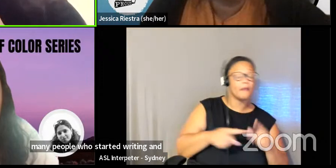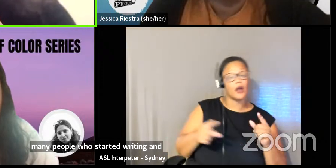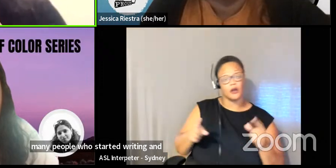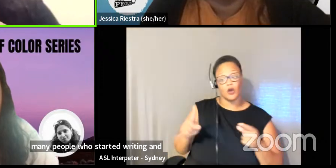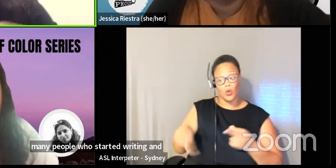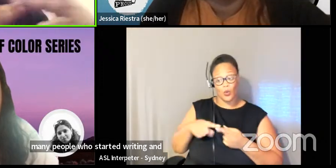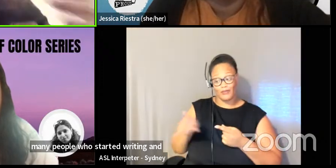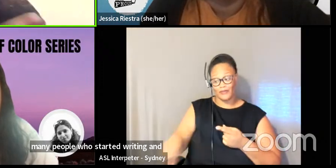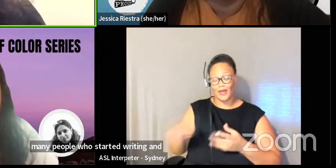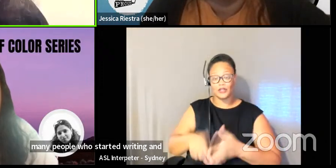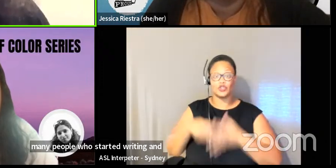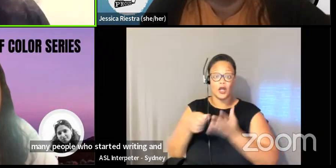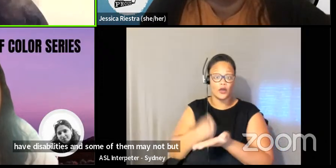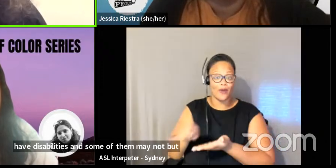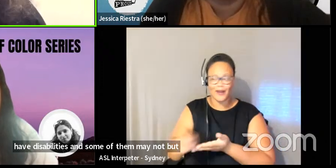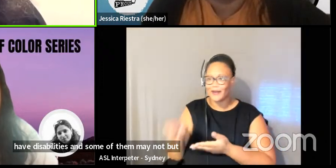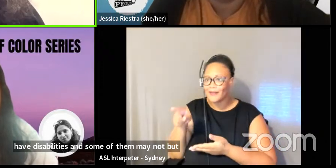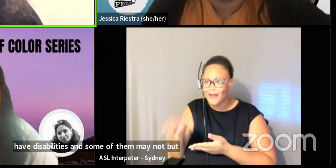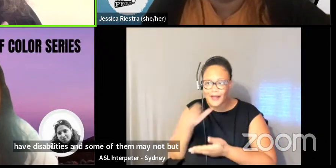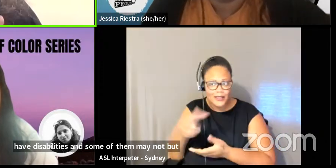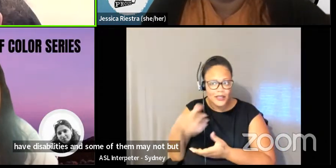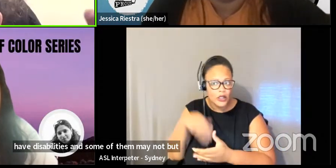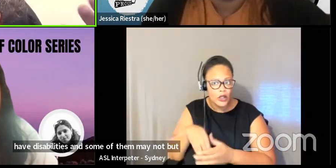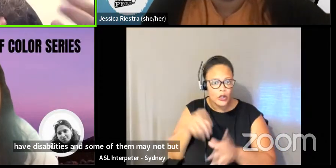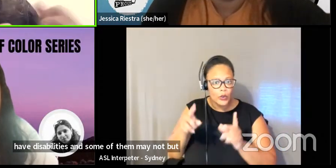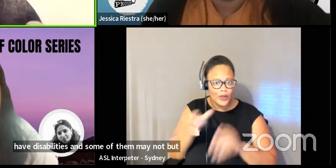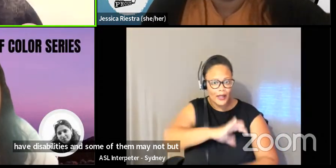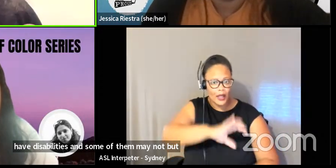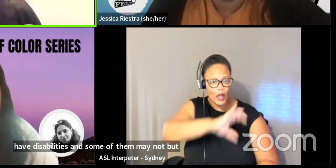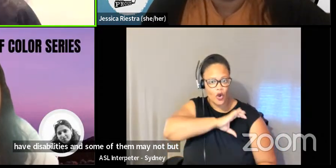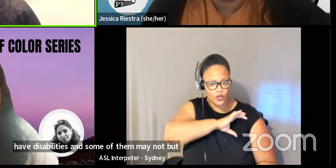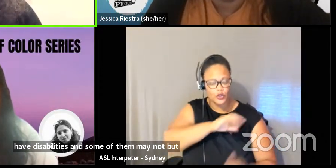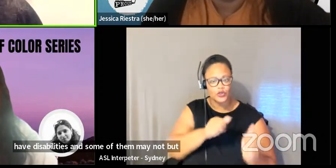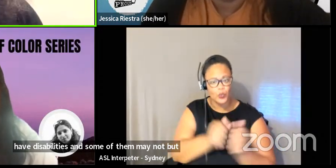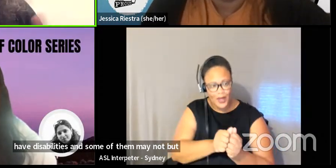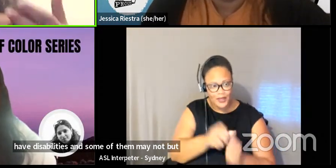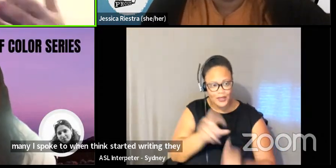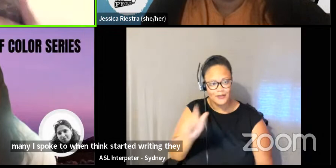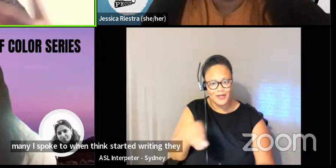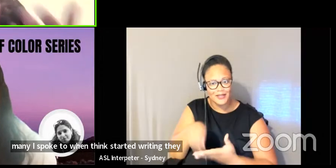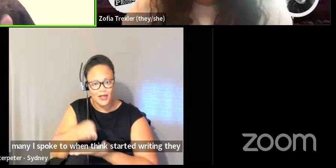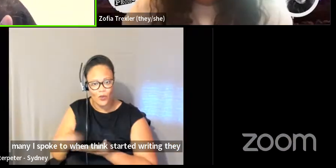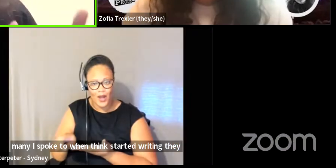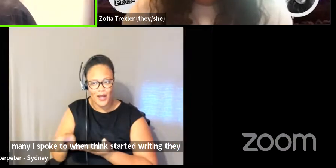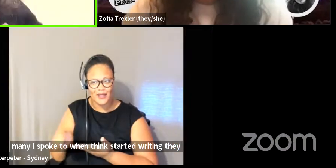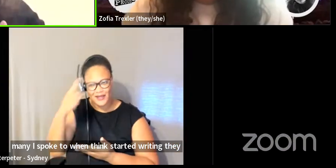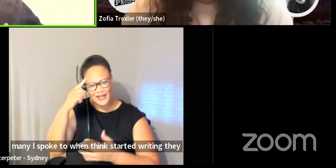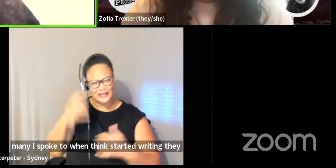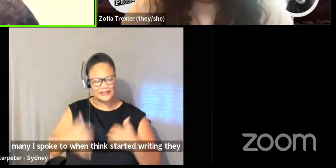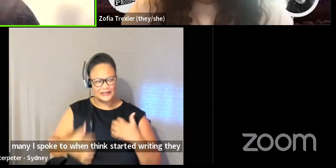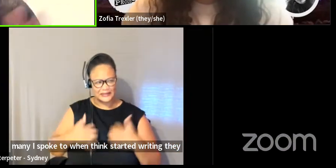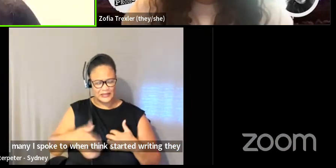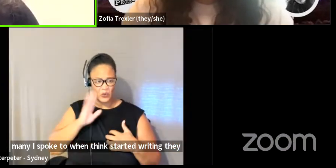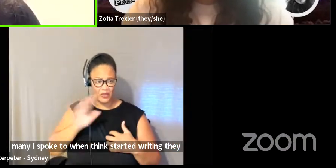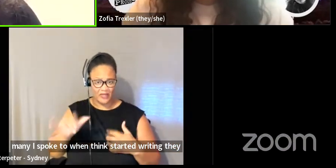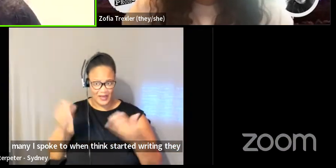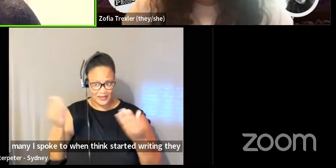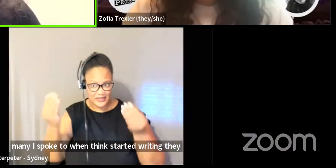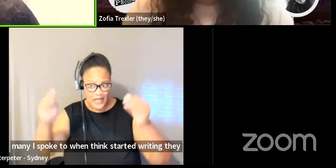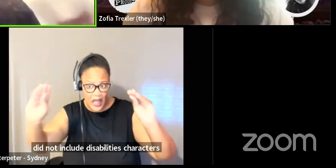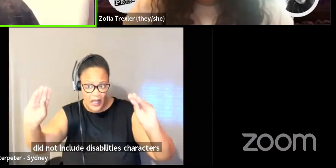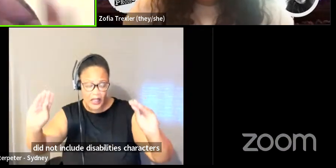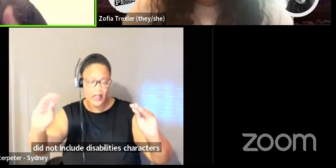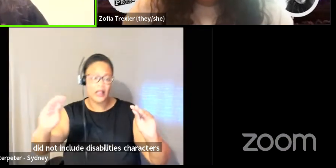did not include characters with disabilities in their writing. There's that, is that going to sell? Is that going to work? And I'll admit, a lot of my